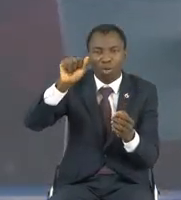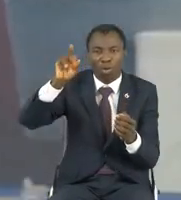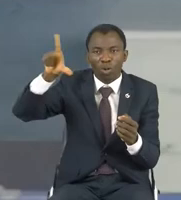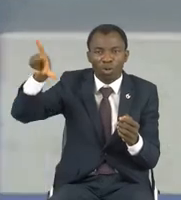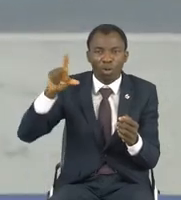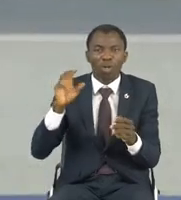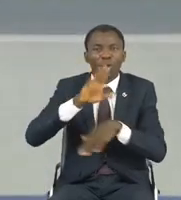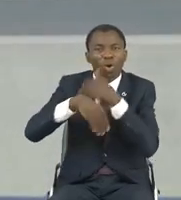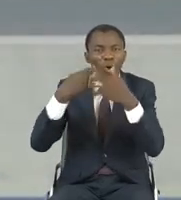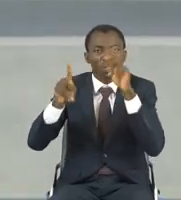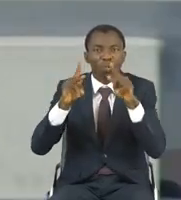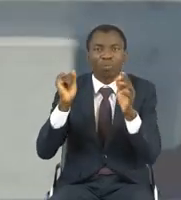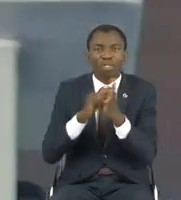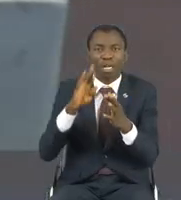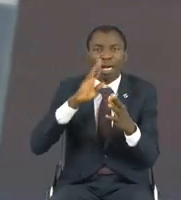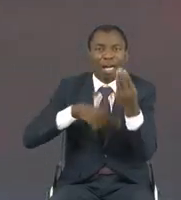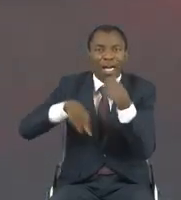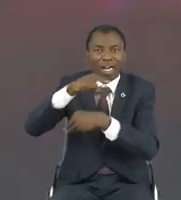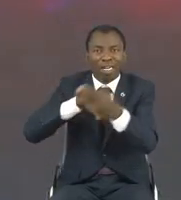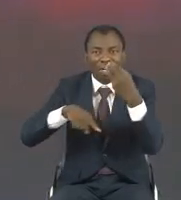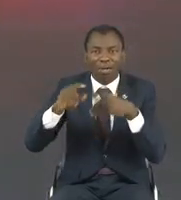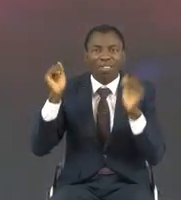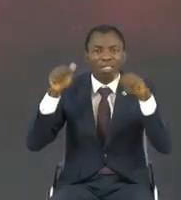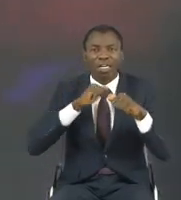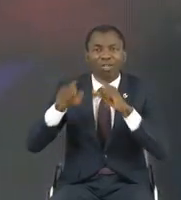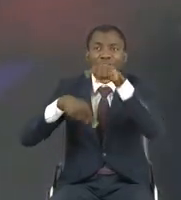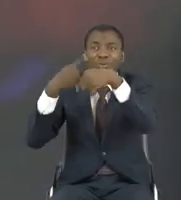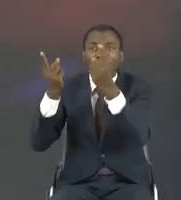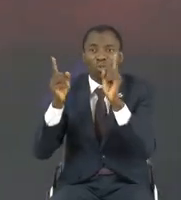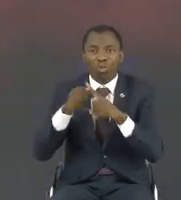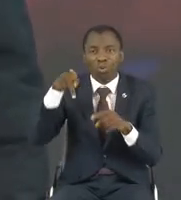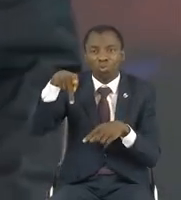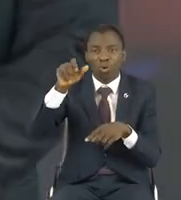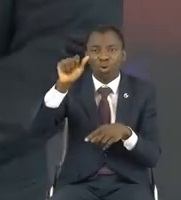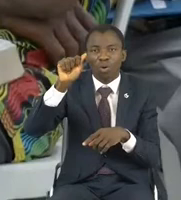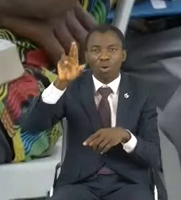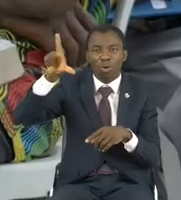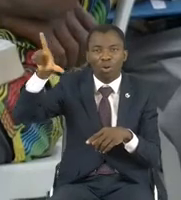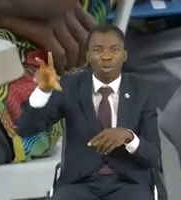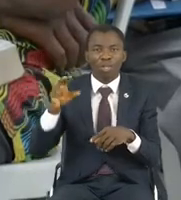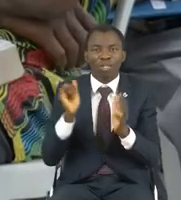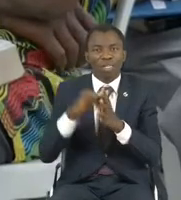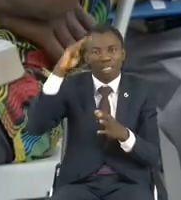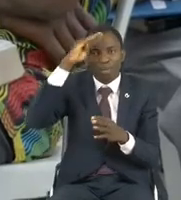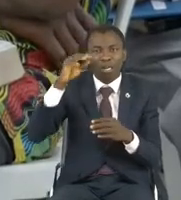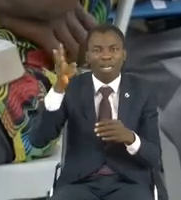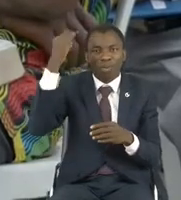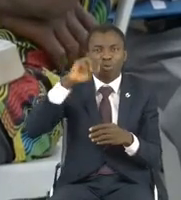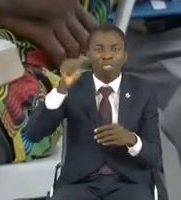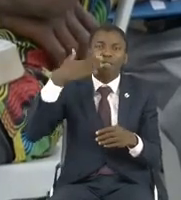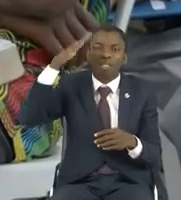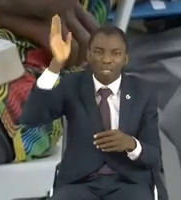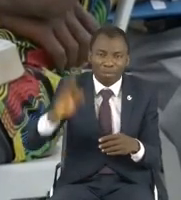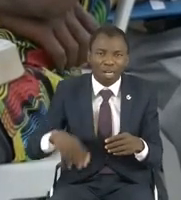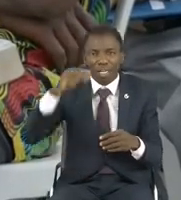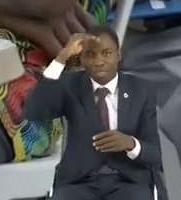that were scattered about, they couldn't go to Paul. That man was a ferocious lion.